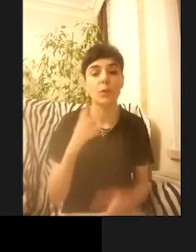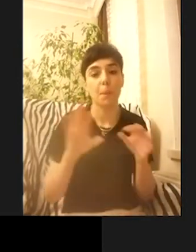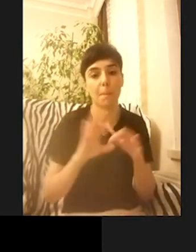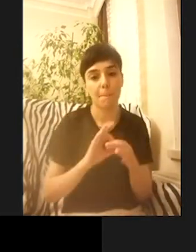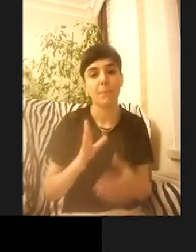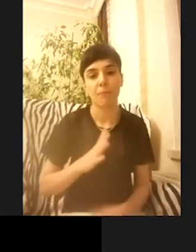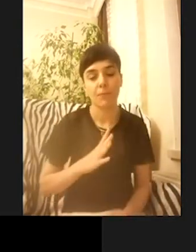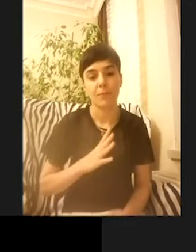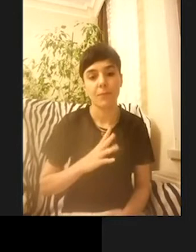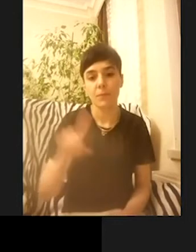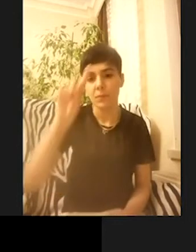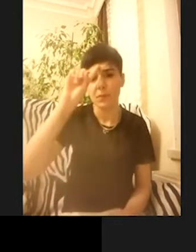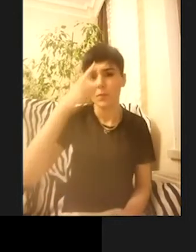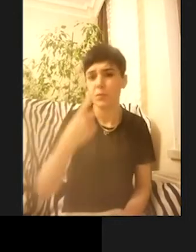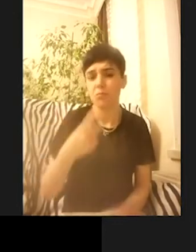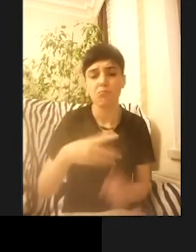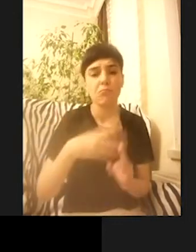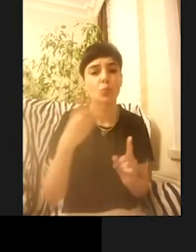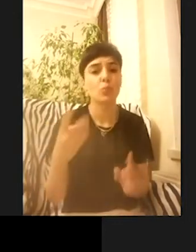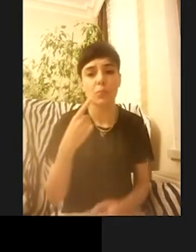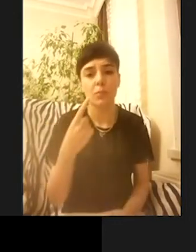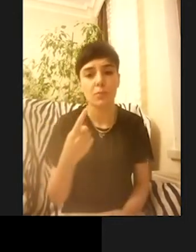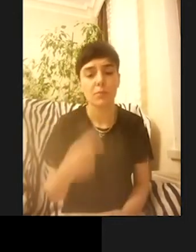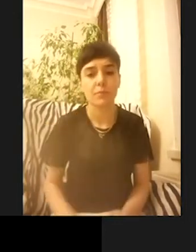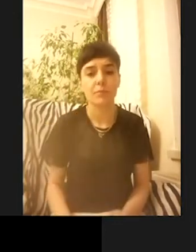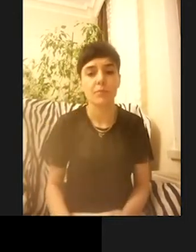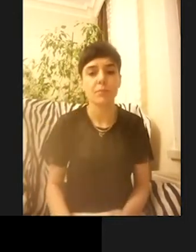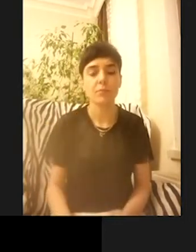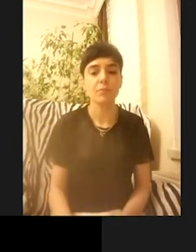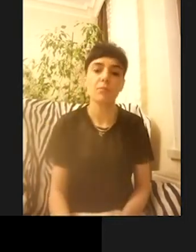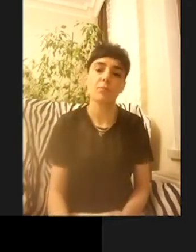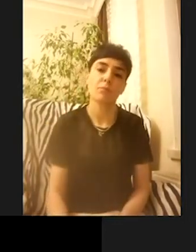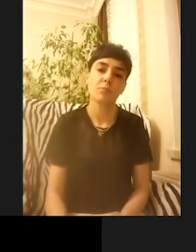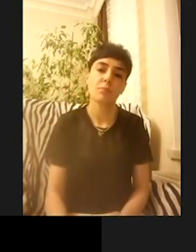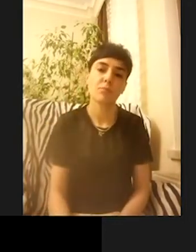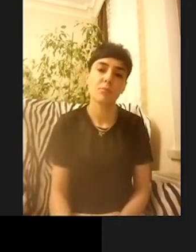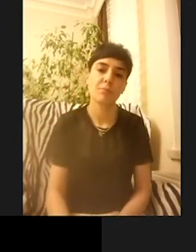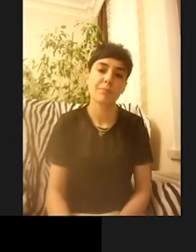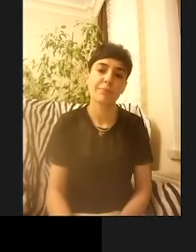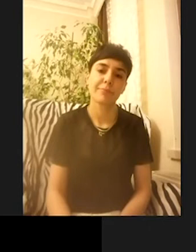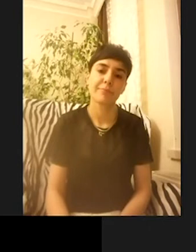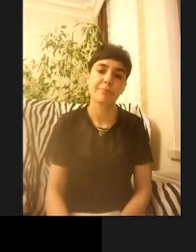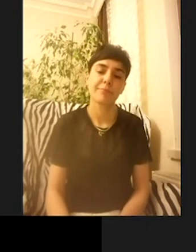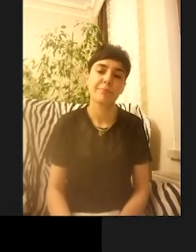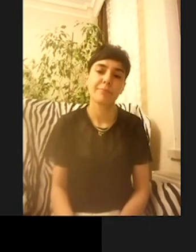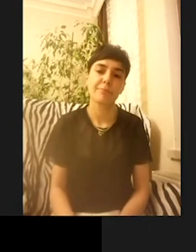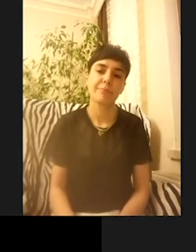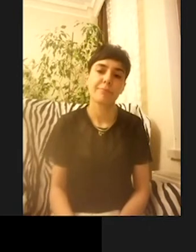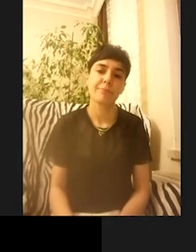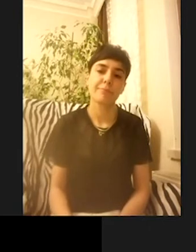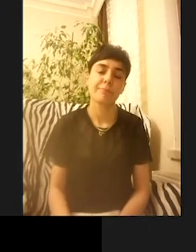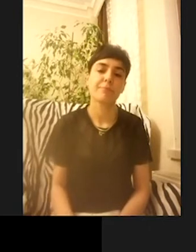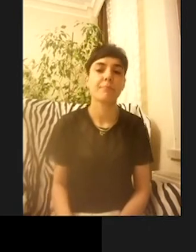the way that queer bodies, if we call them queer bodies, are violated, which is a